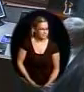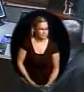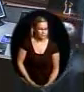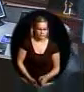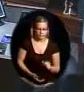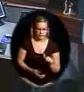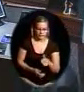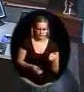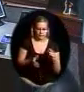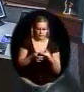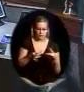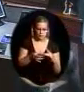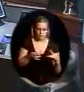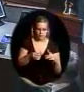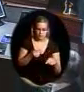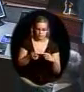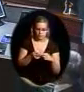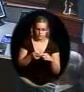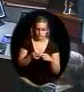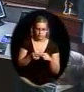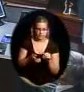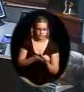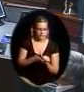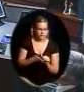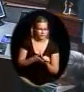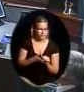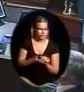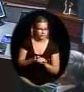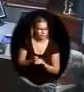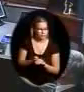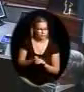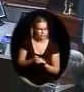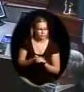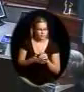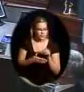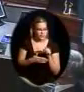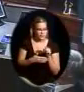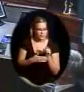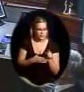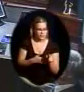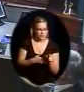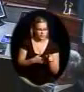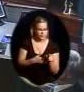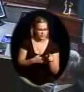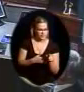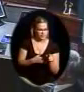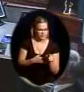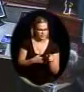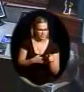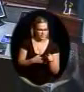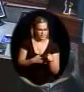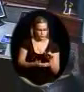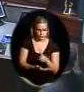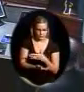Any comments by fellow board members? Mr. Houghton, do you ever do any singing?